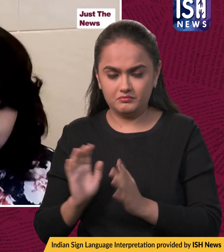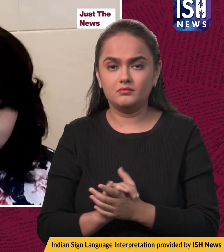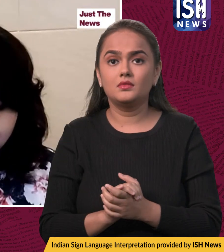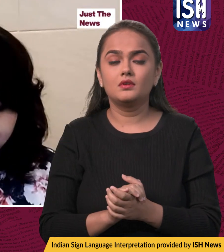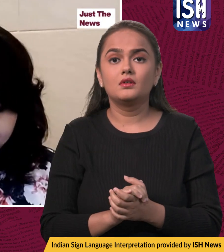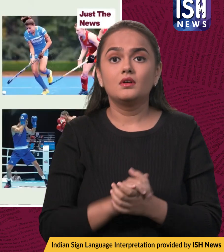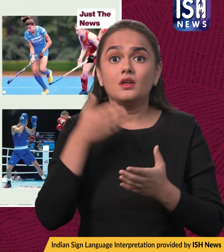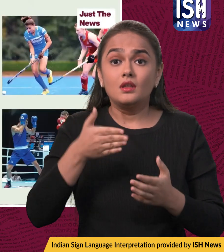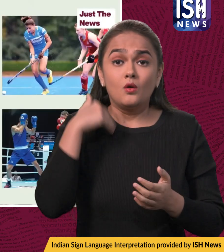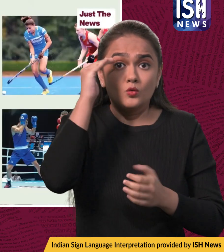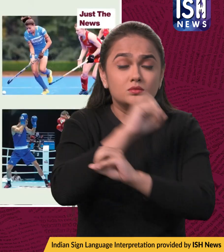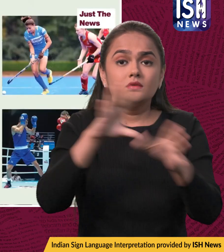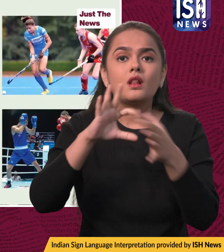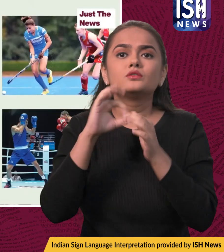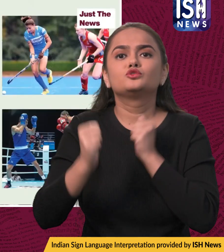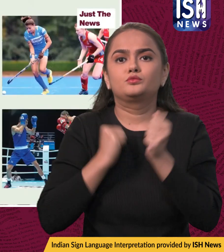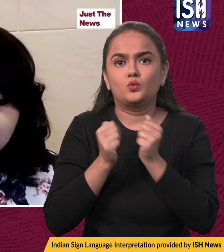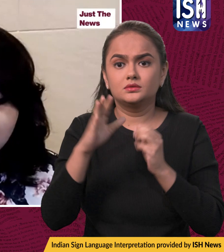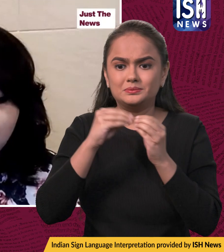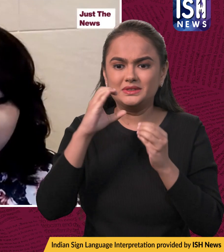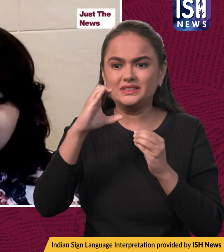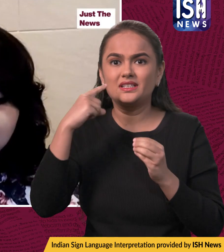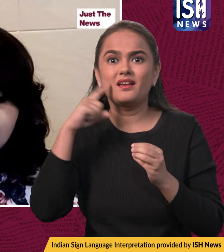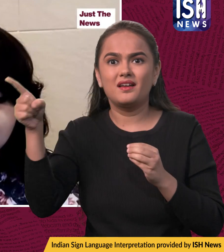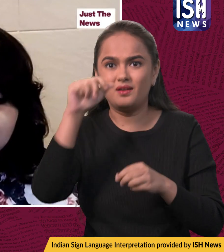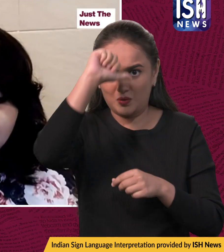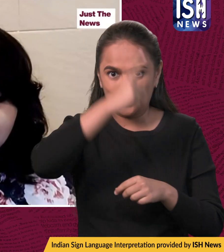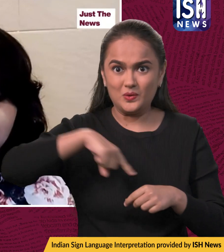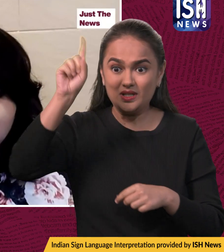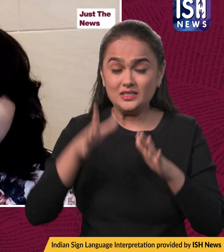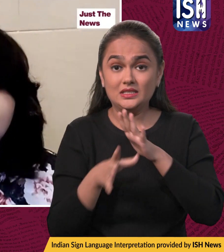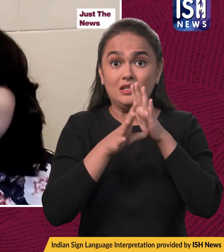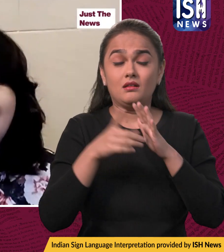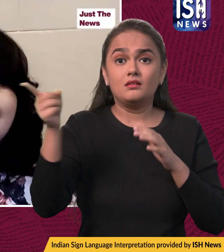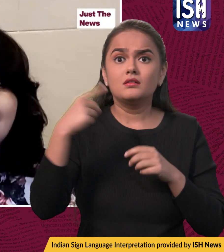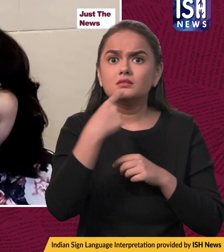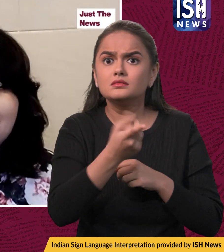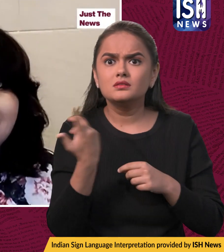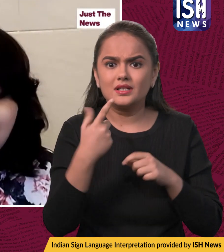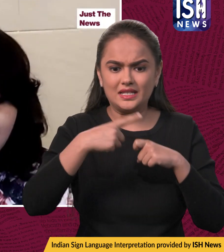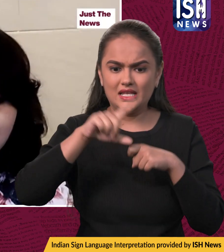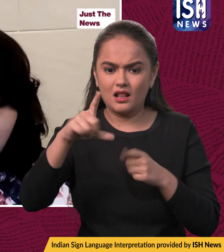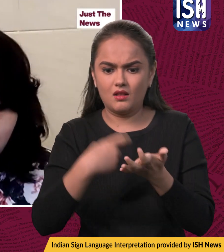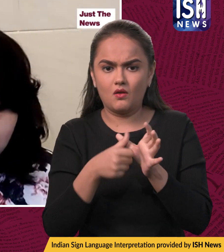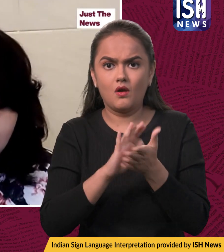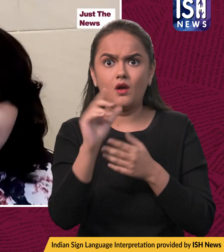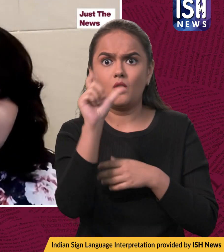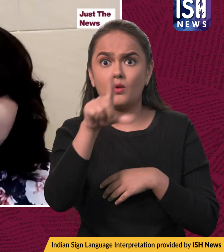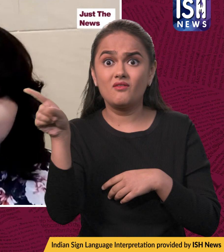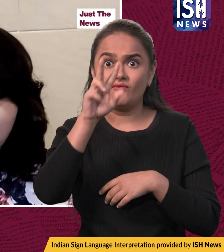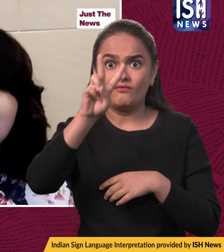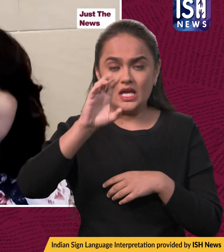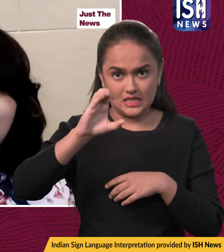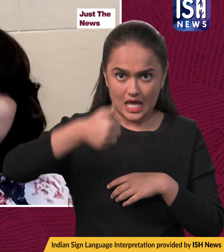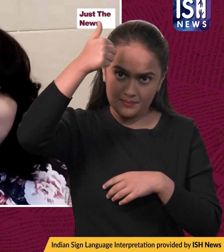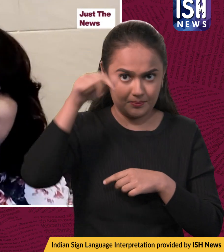metropolitan region. On to sports news right now. BCCI's All India Senior Selection Committee has named KL Rahul